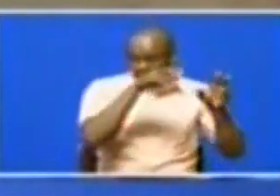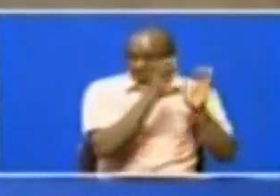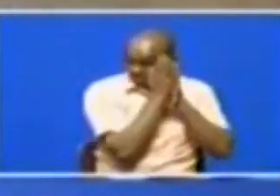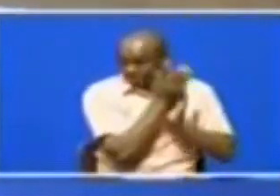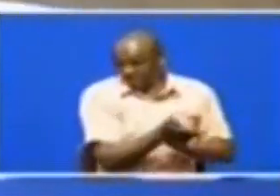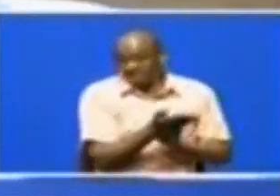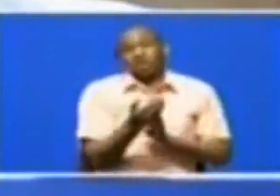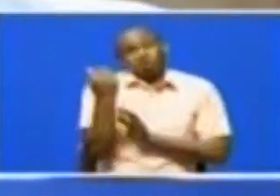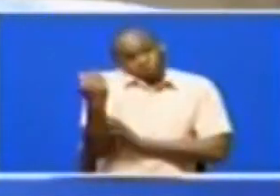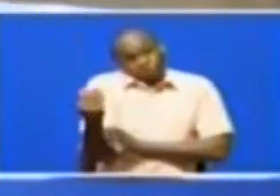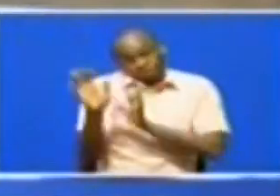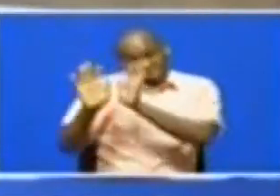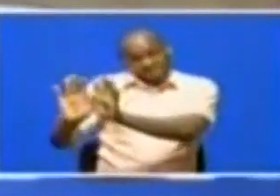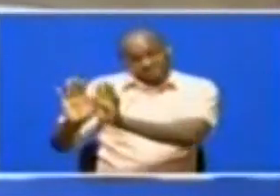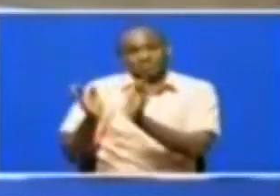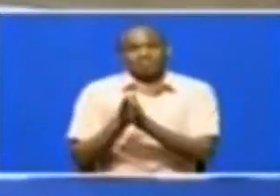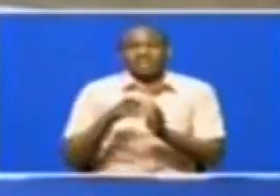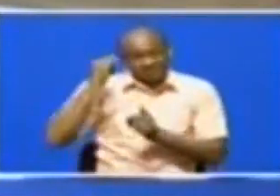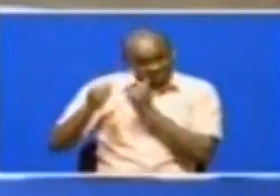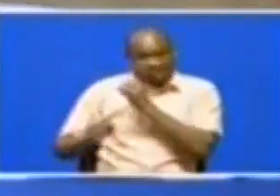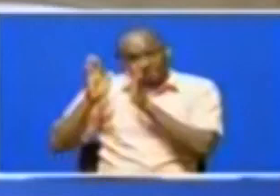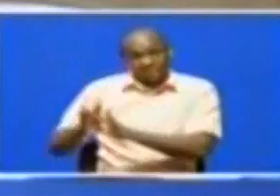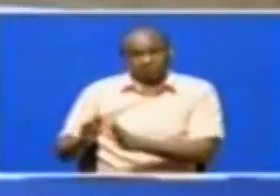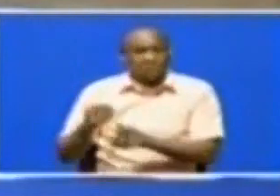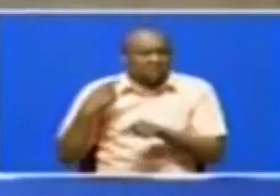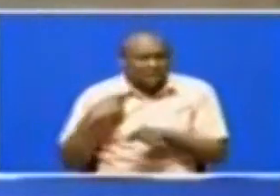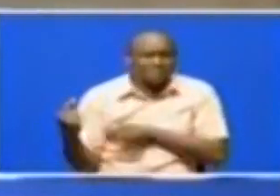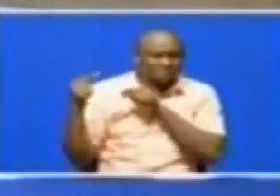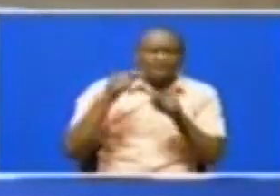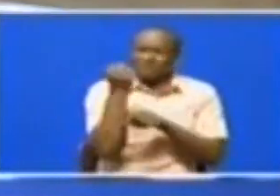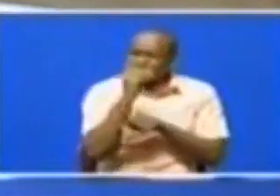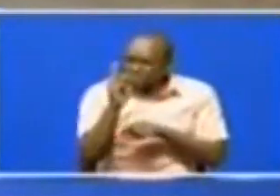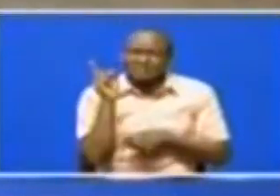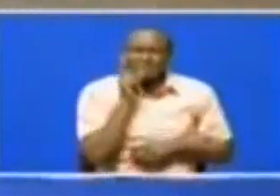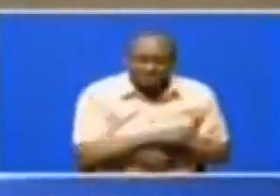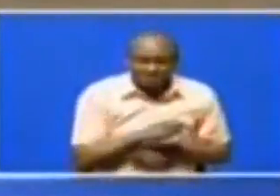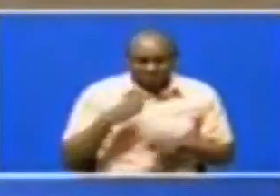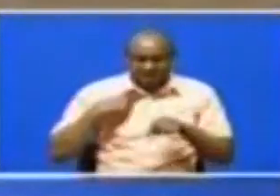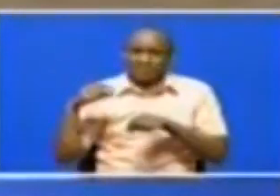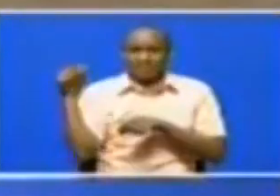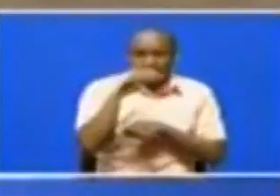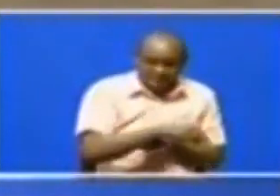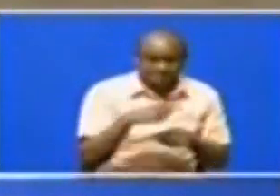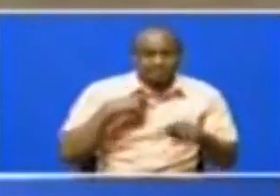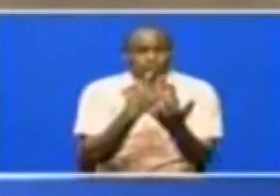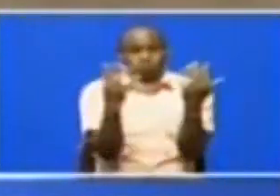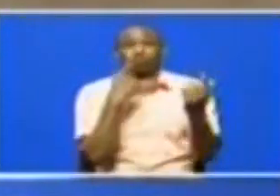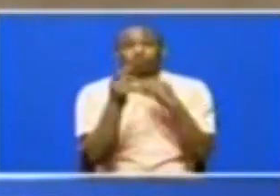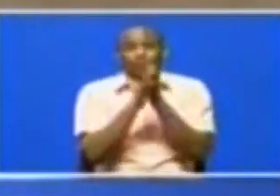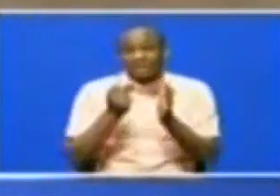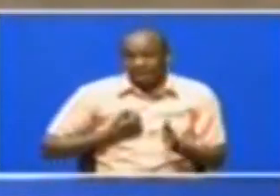we left the junior section. I was the last one to leave. Just after 5 minutes before I reached where I'd assembled the